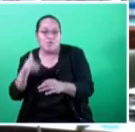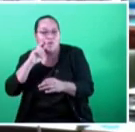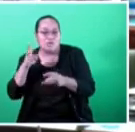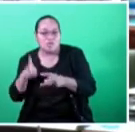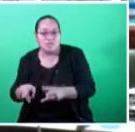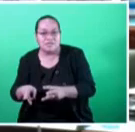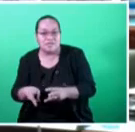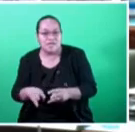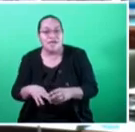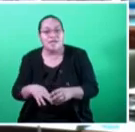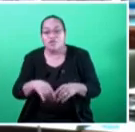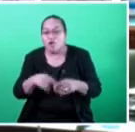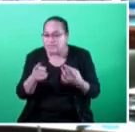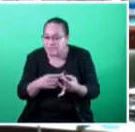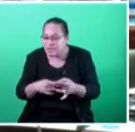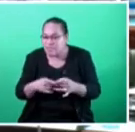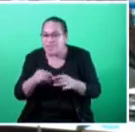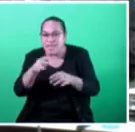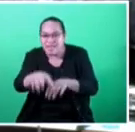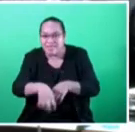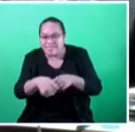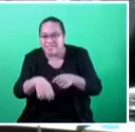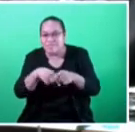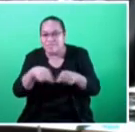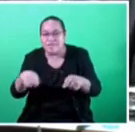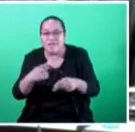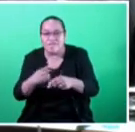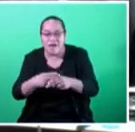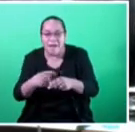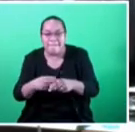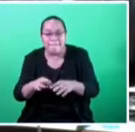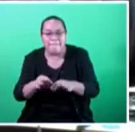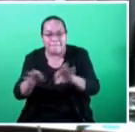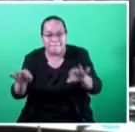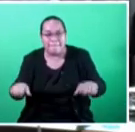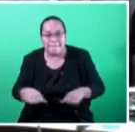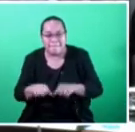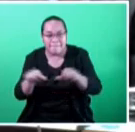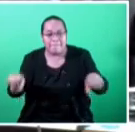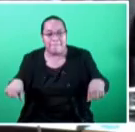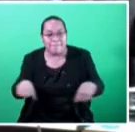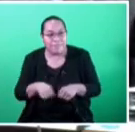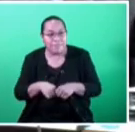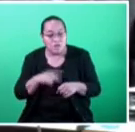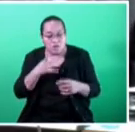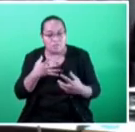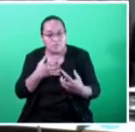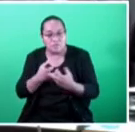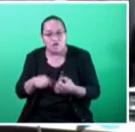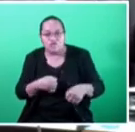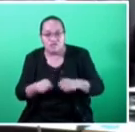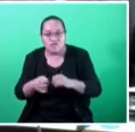farm drainage scheme, totally new scheme, Mr. Speaker said. Honorable Mr. Speaker said the above programs align to the strategic objective